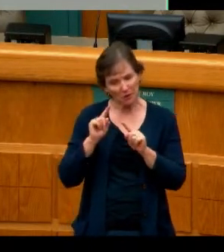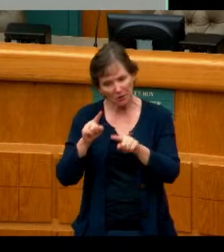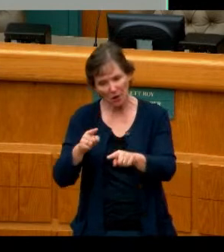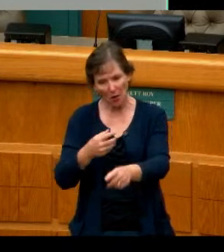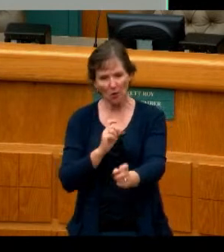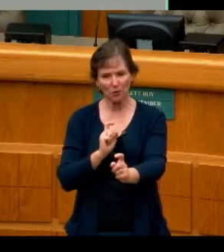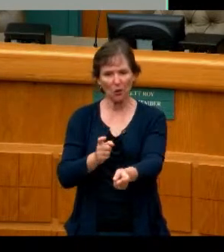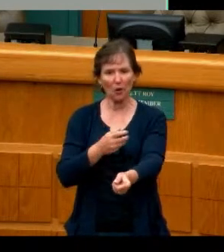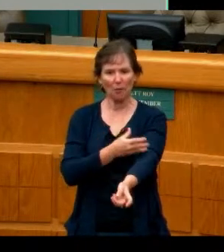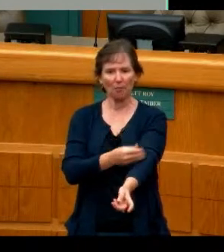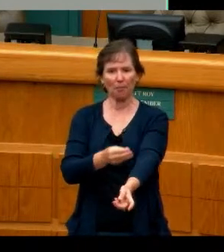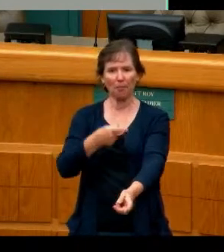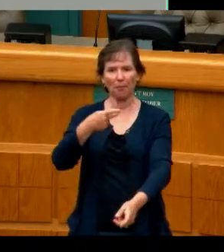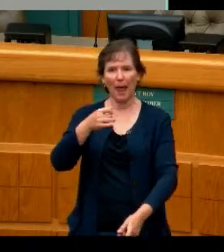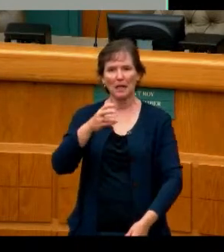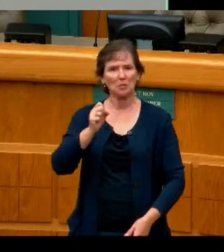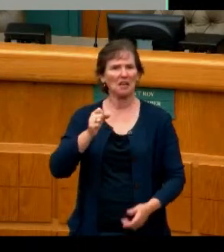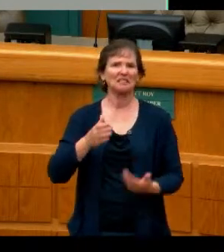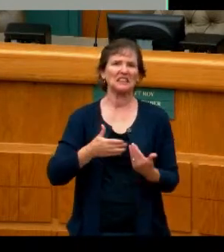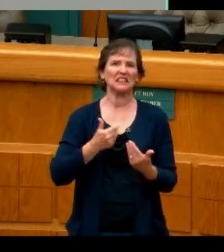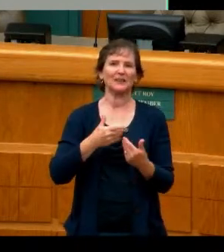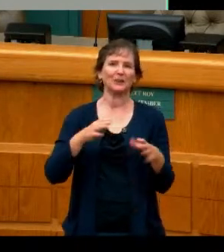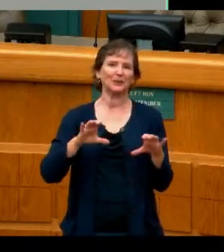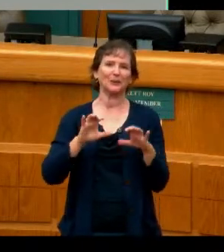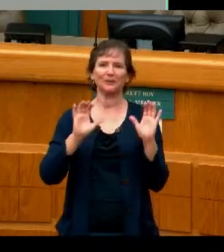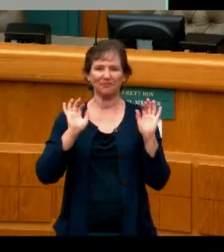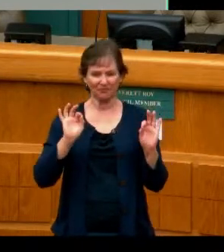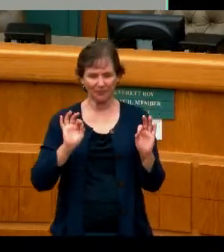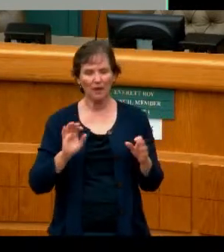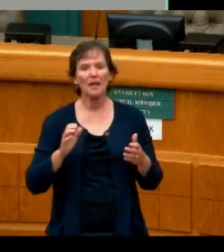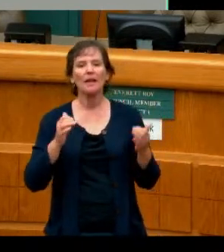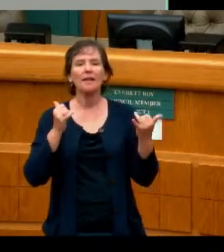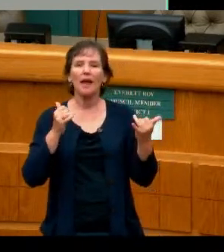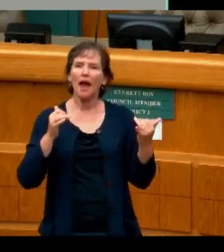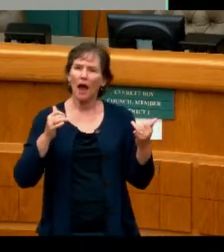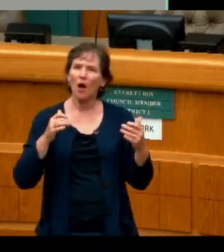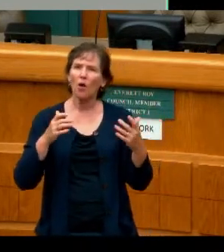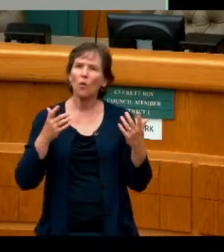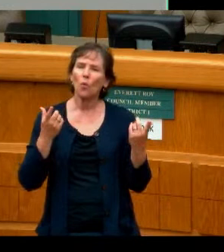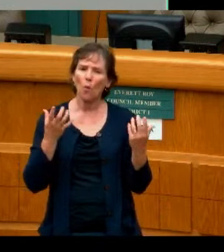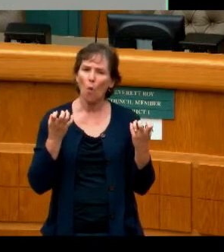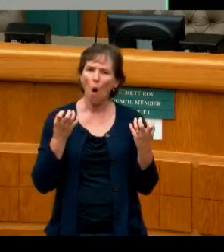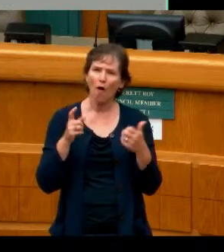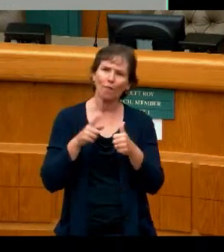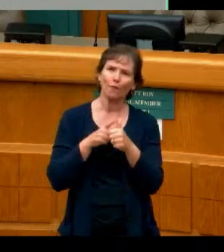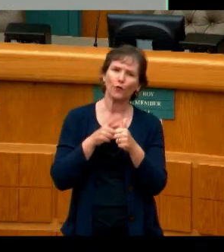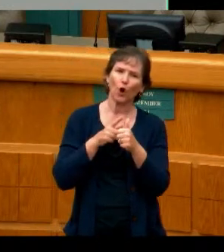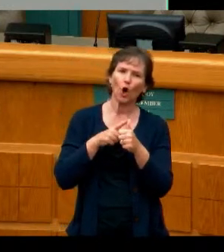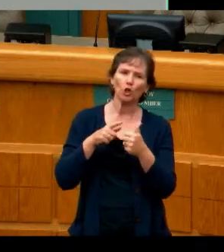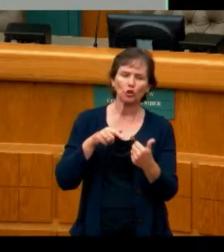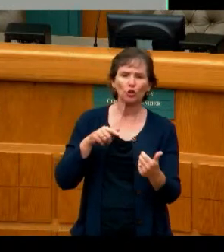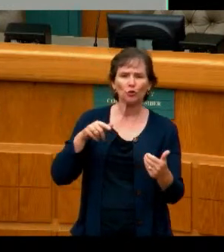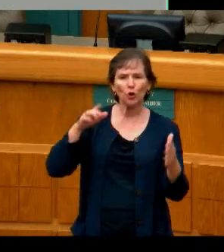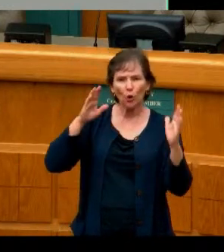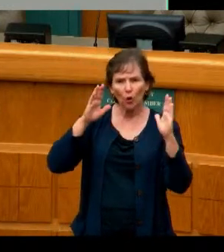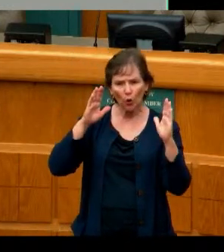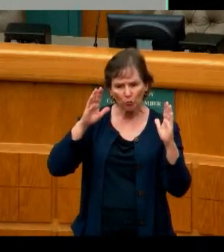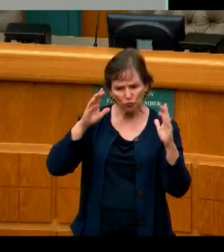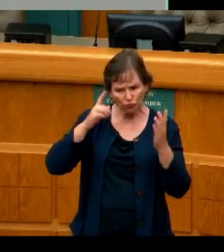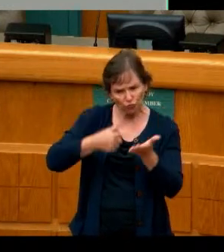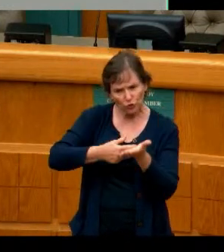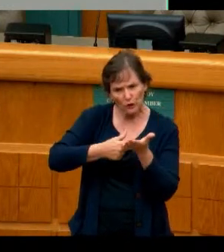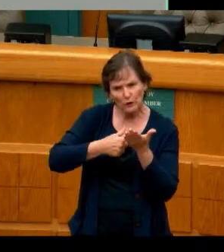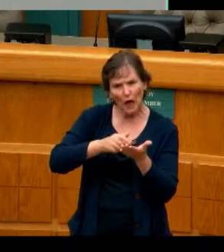they contacted me, and now I've donated the plasma. It's very easy to do. The task force objectives